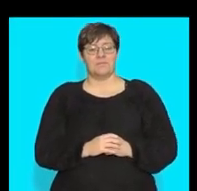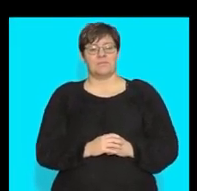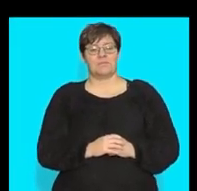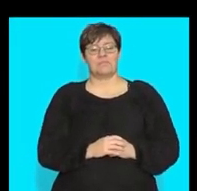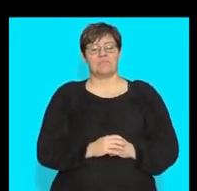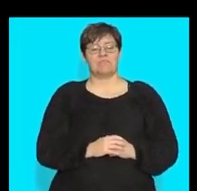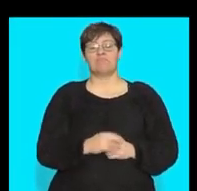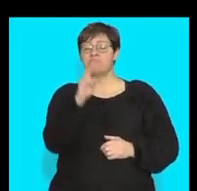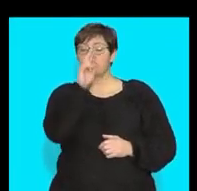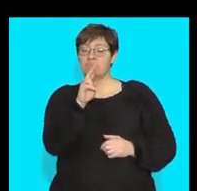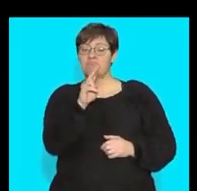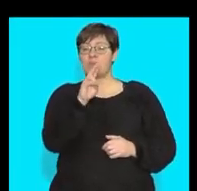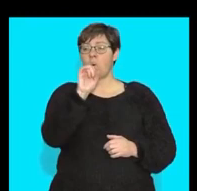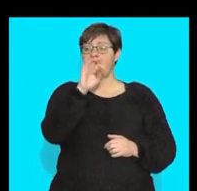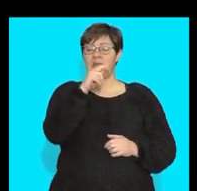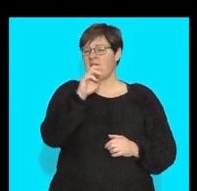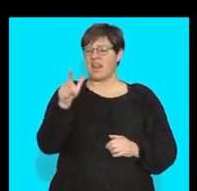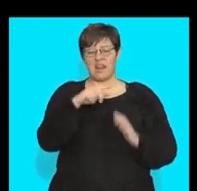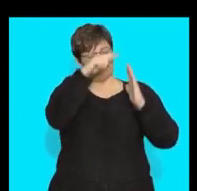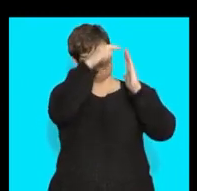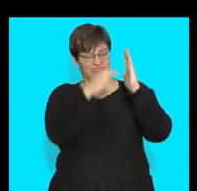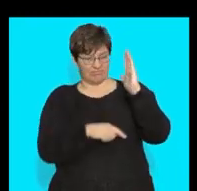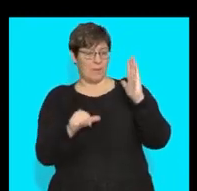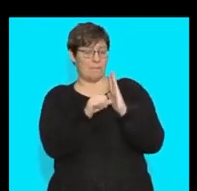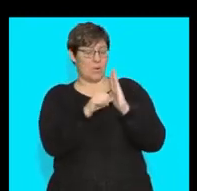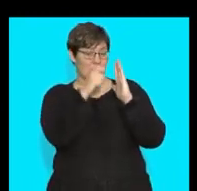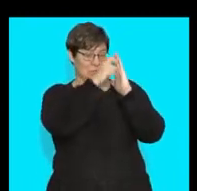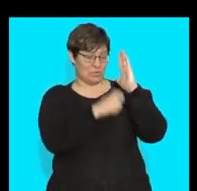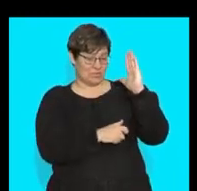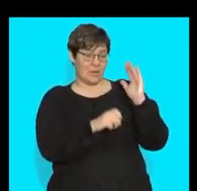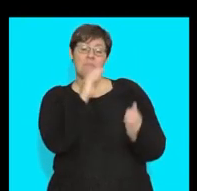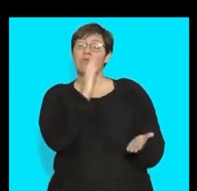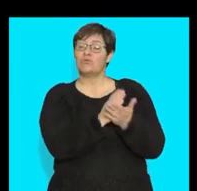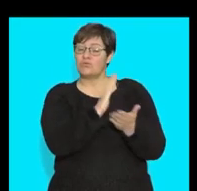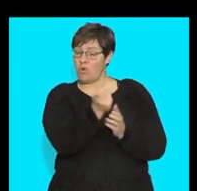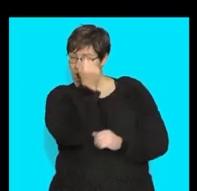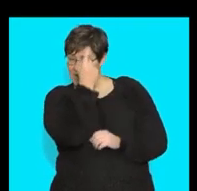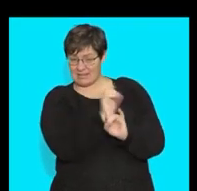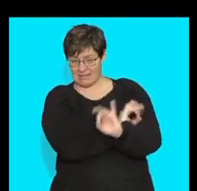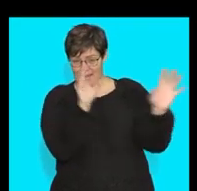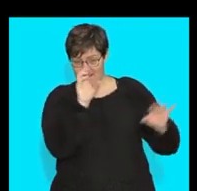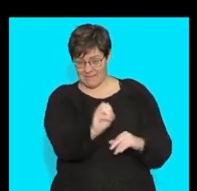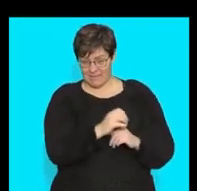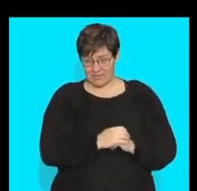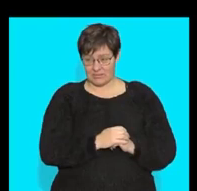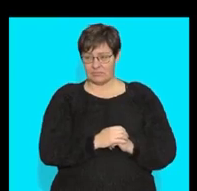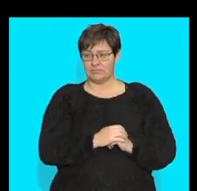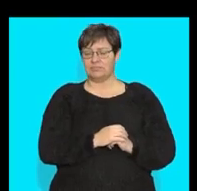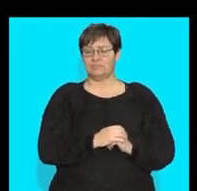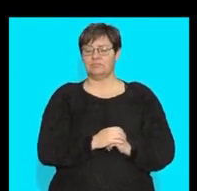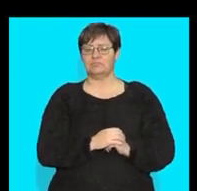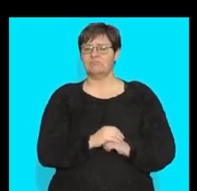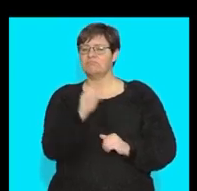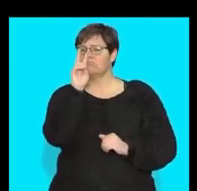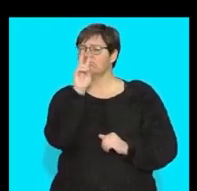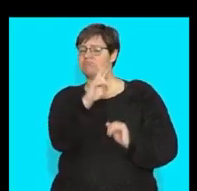Okay, so guys, again, the organelles are on the board. Those are the key words. Make sure you're able to understand them. Now, if